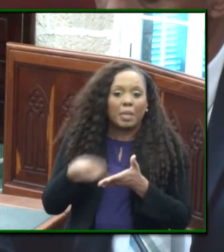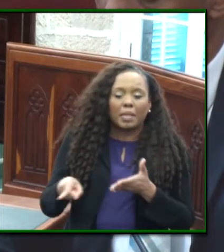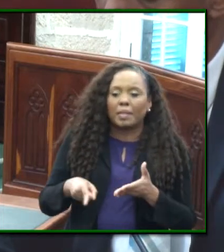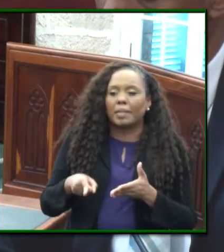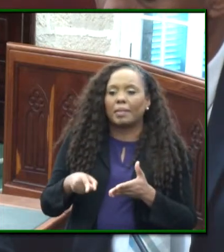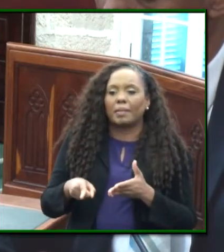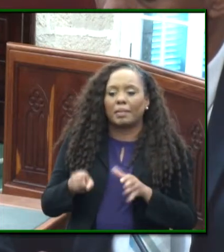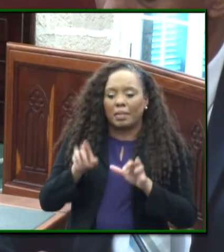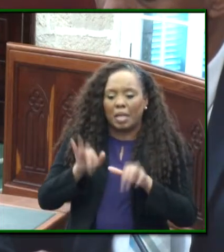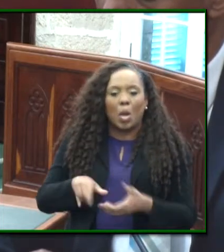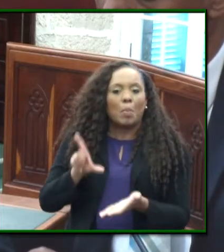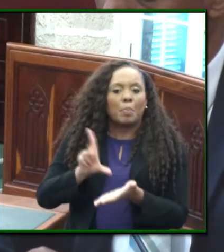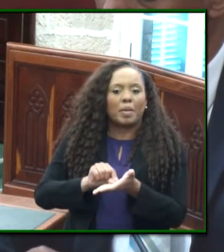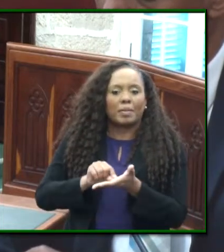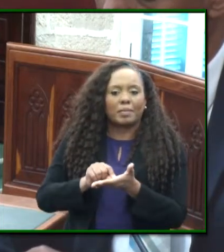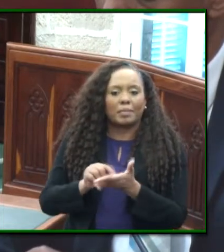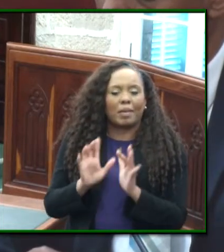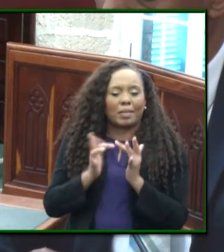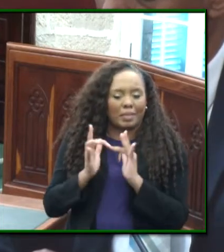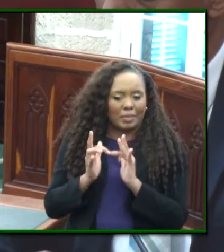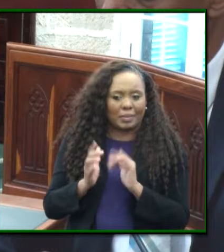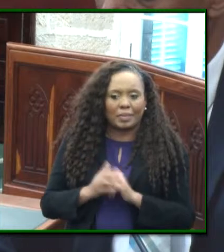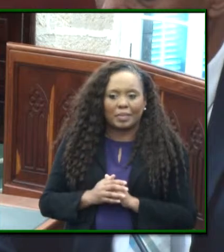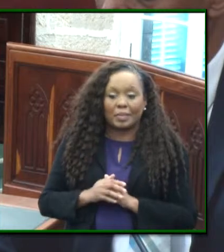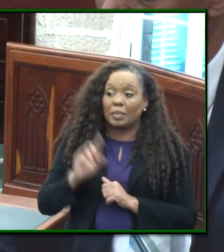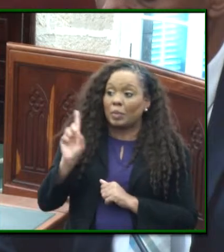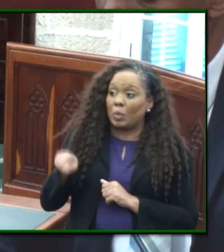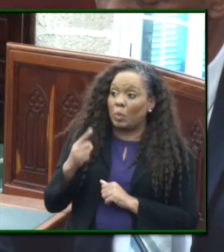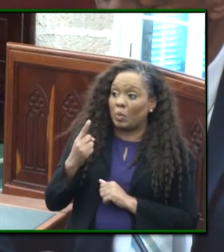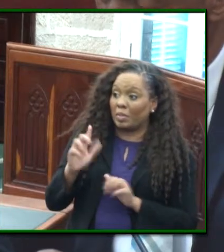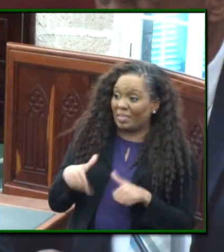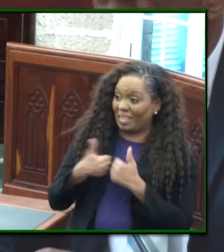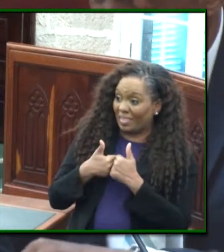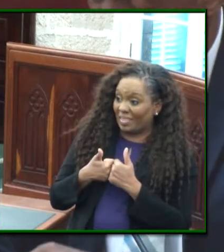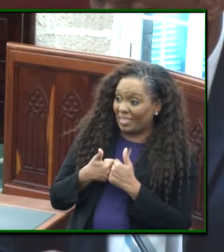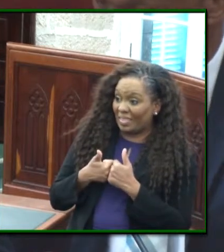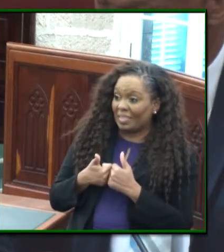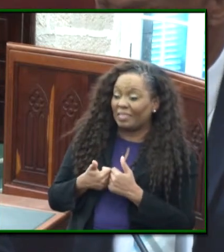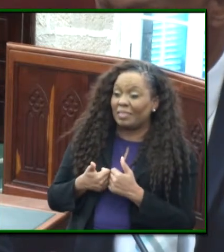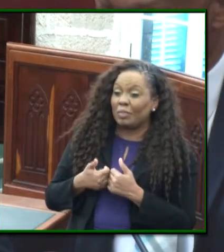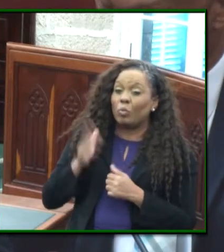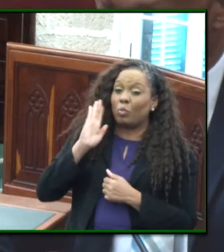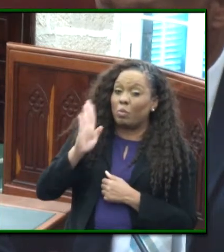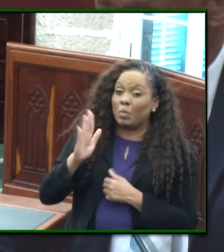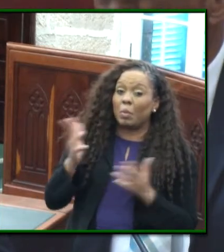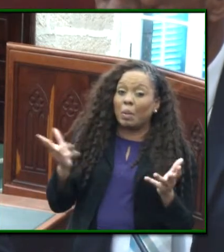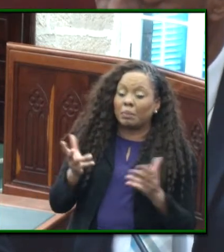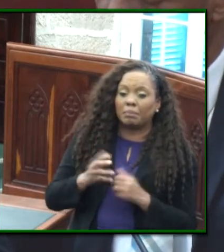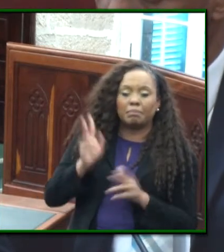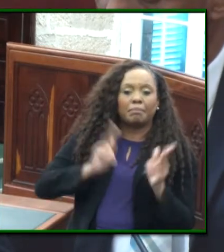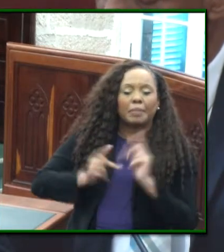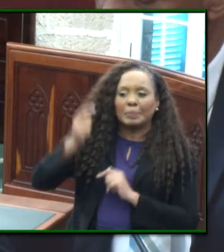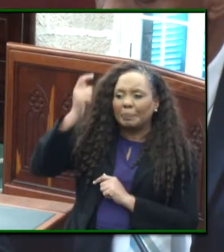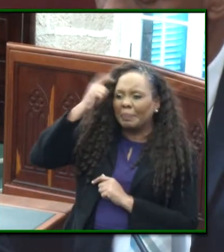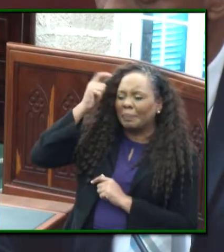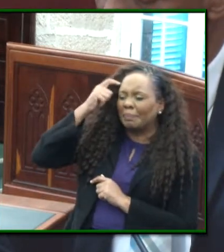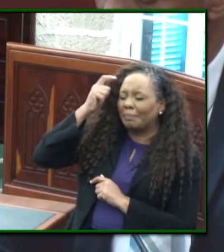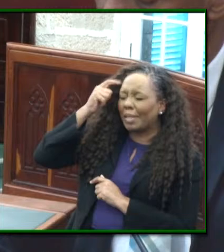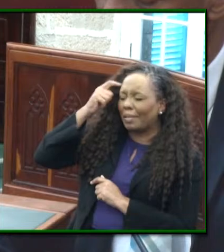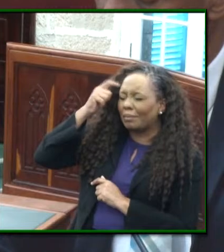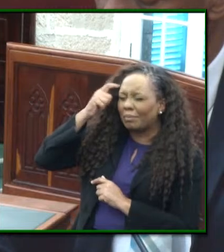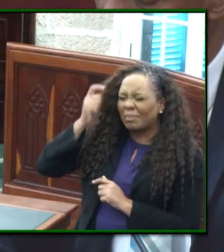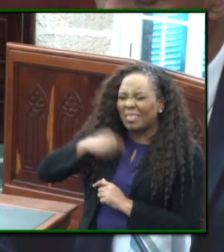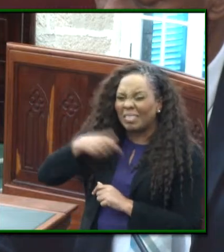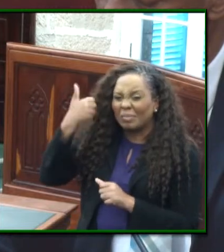online. Our only challenge, though, will be a mindset. I remember having to produce